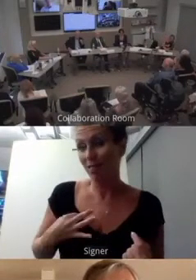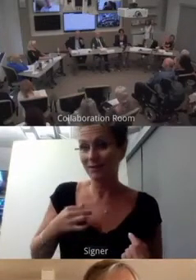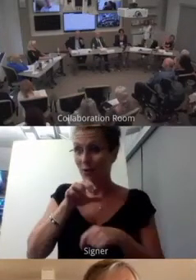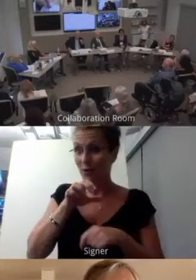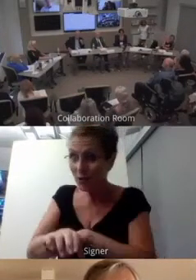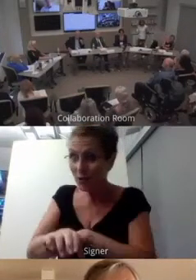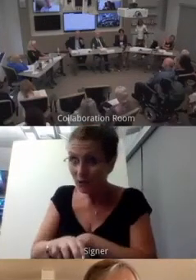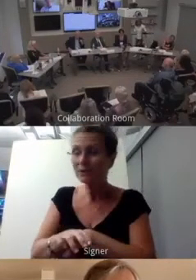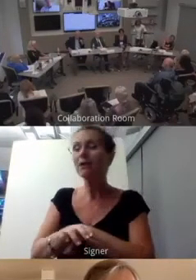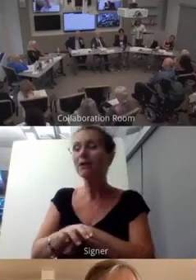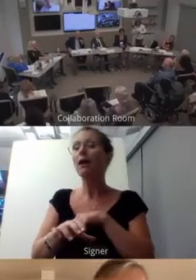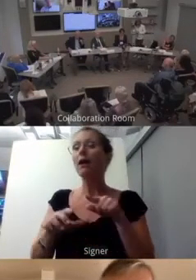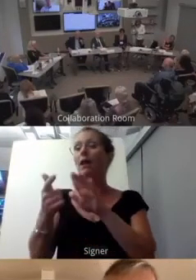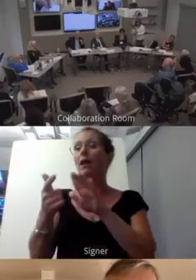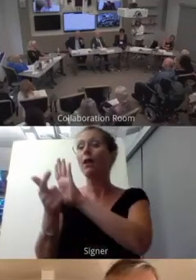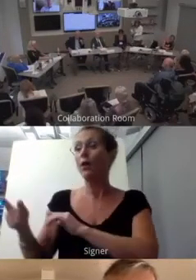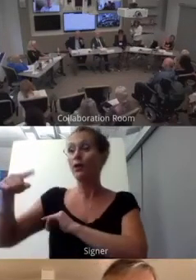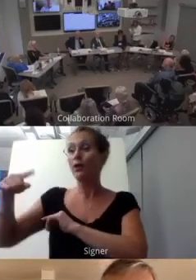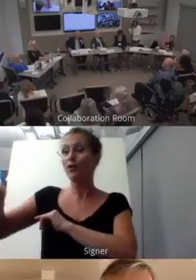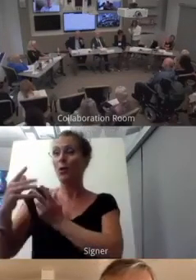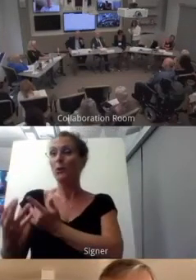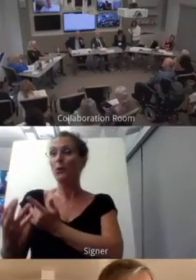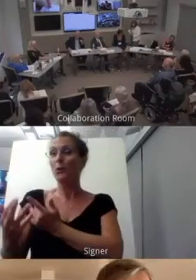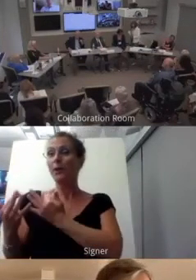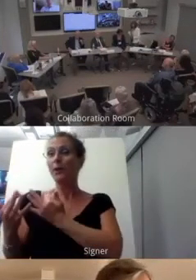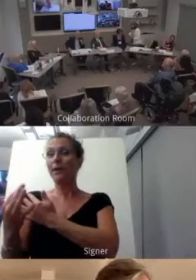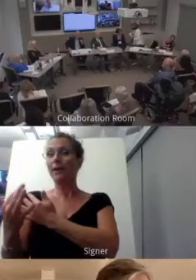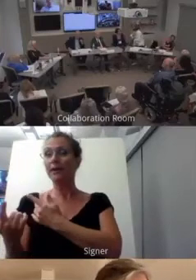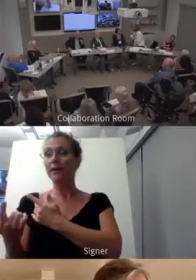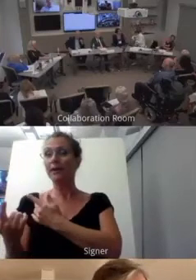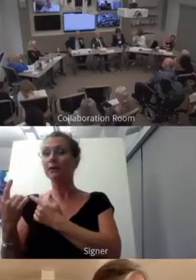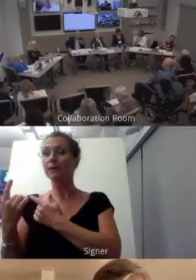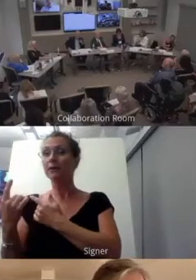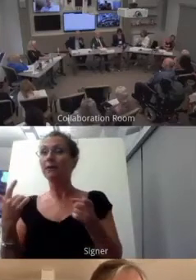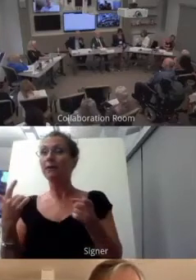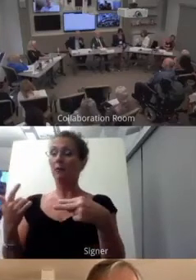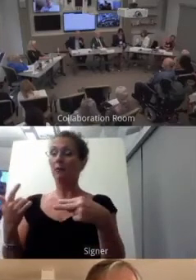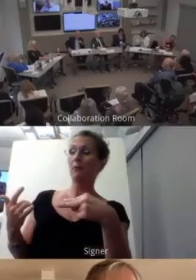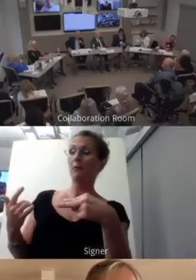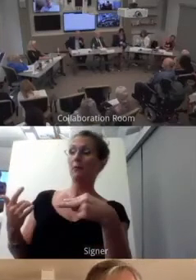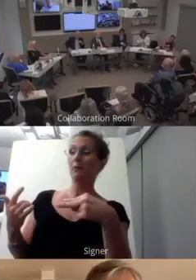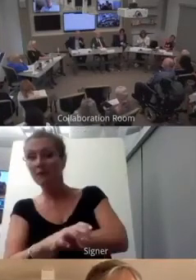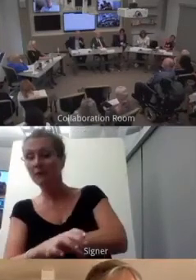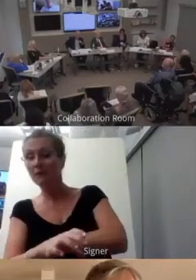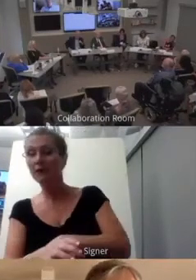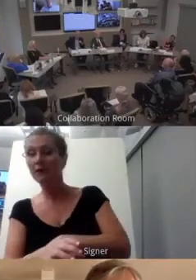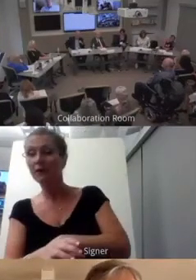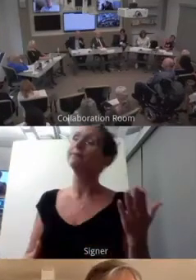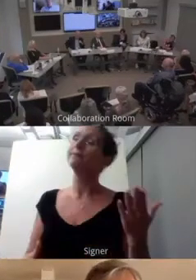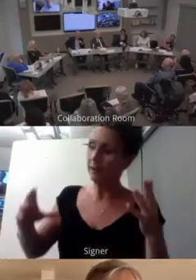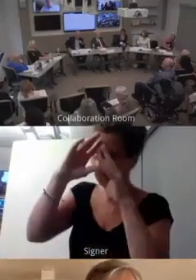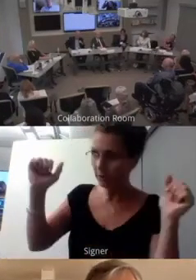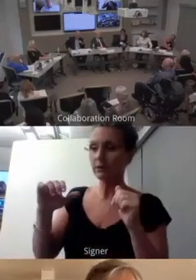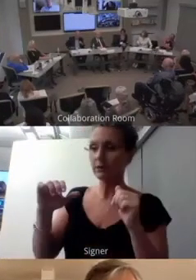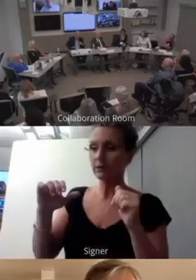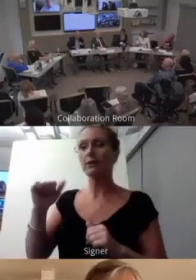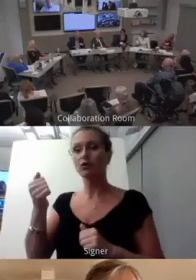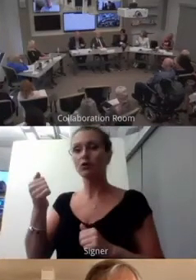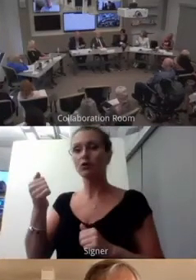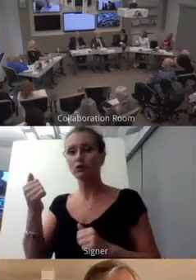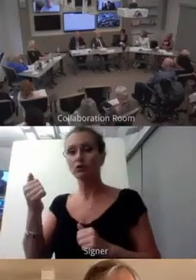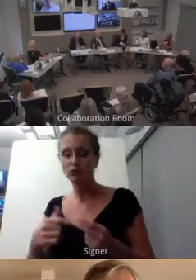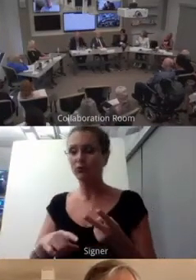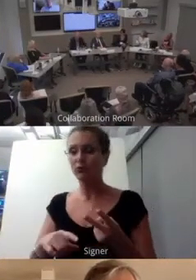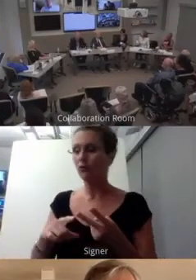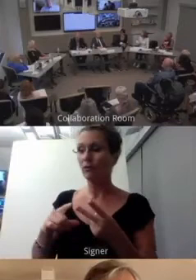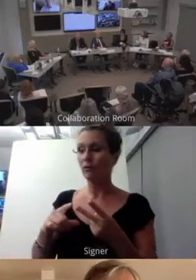enforce it, and that there are the president or the attorney general or officials of the United States government will say, this is an